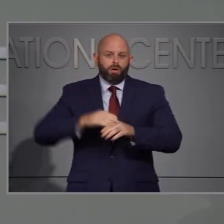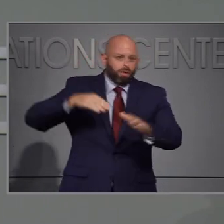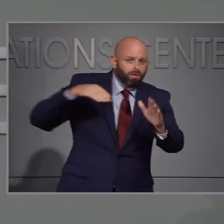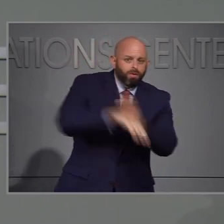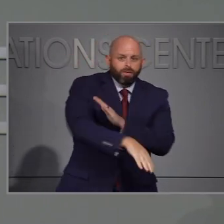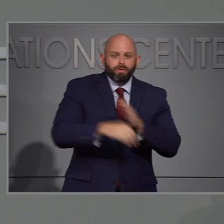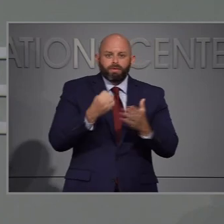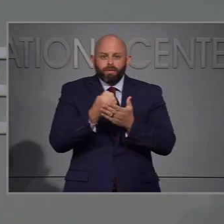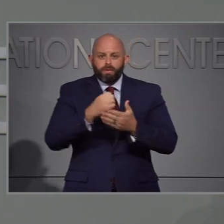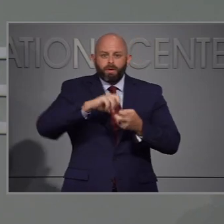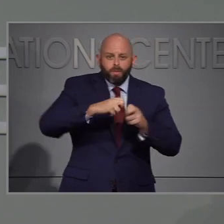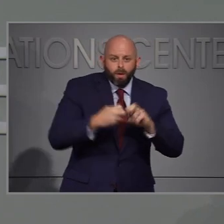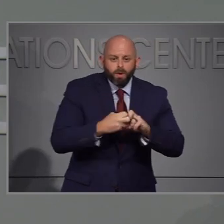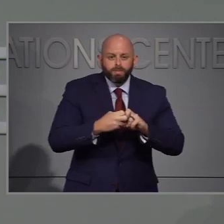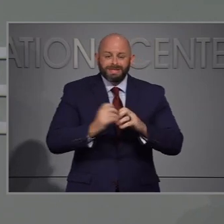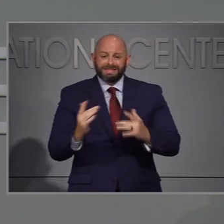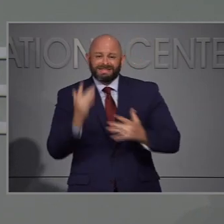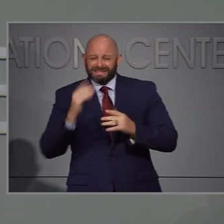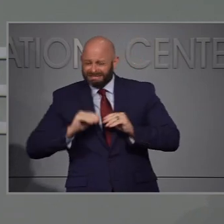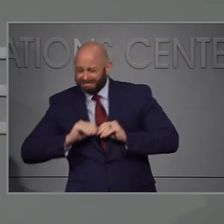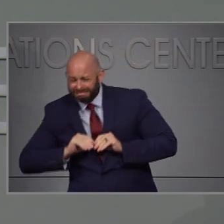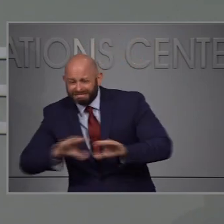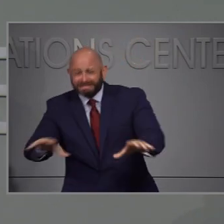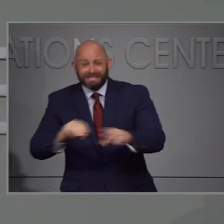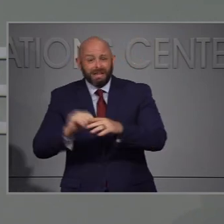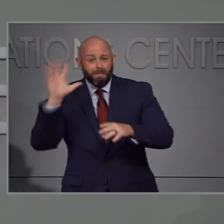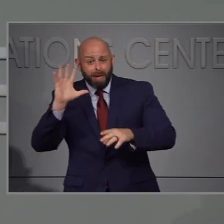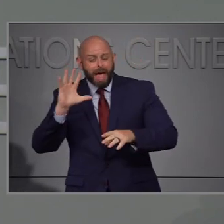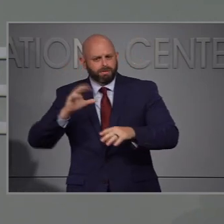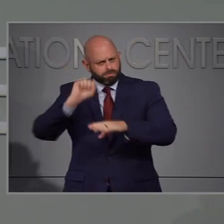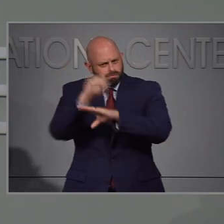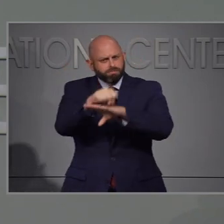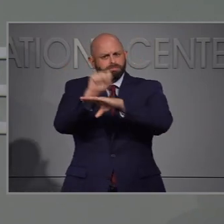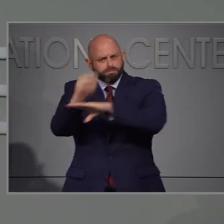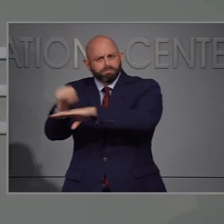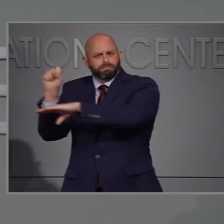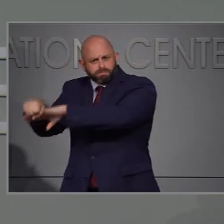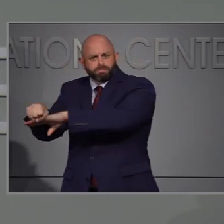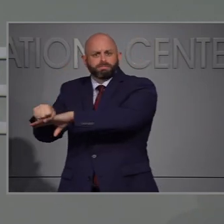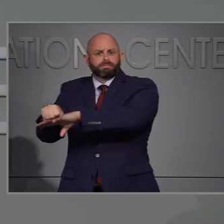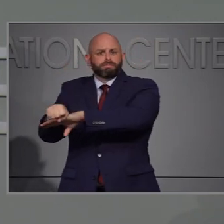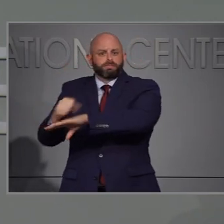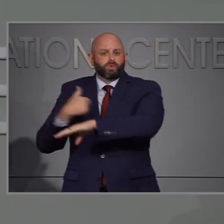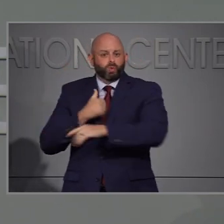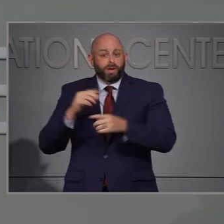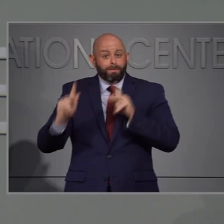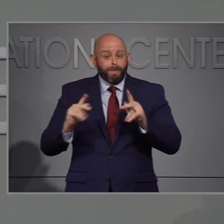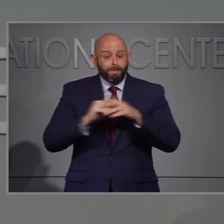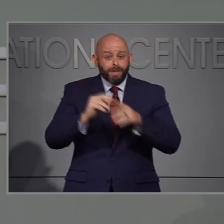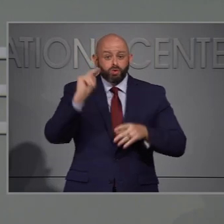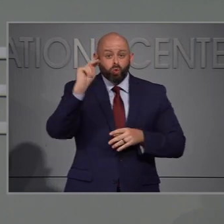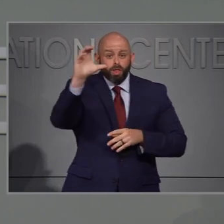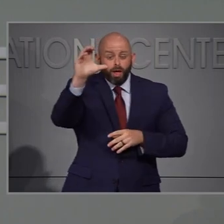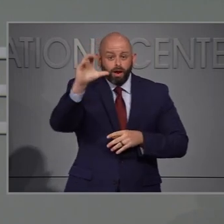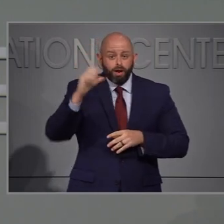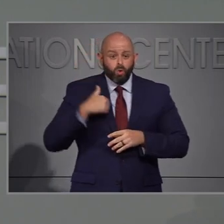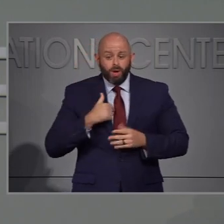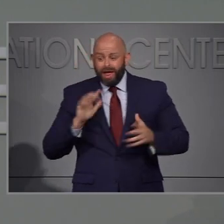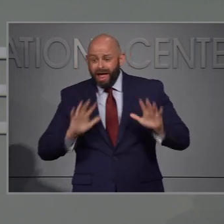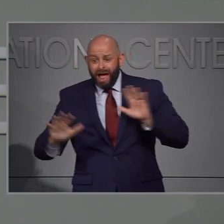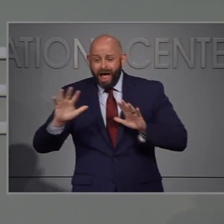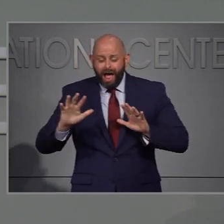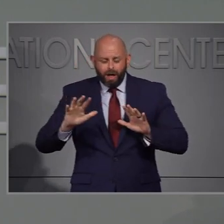plagues. We North Carolinians do our finest work in the most uncertain and challenging